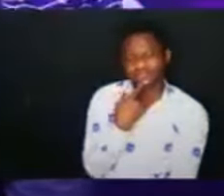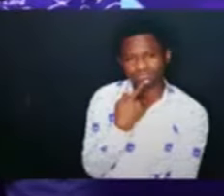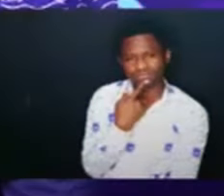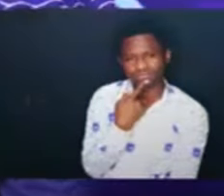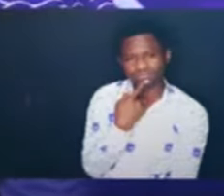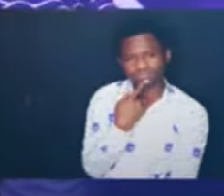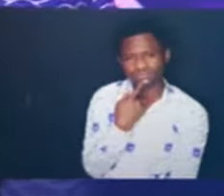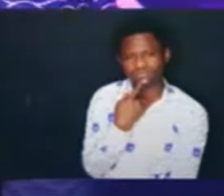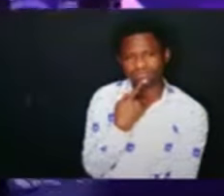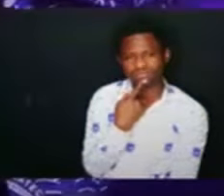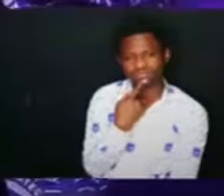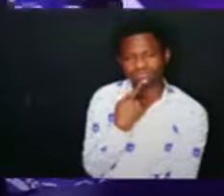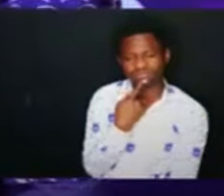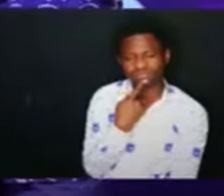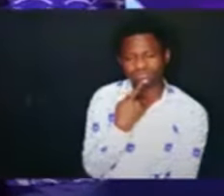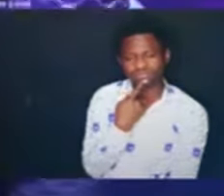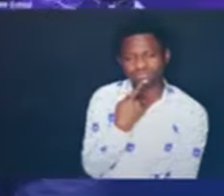saying,